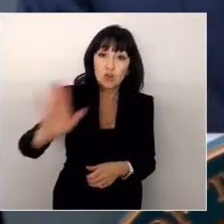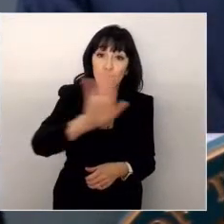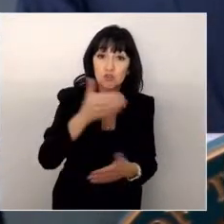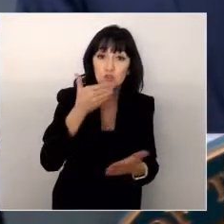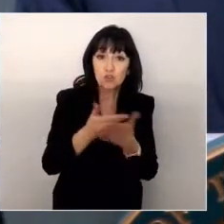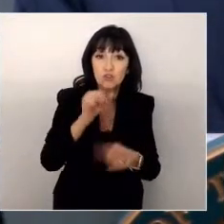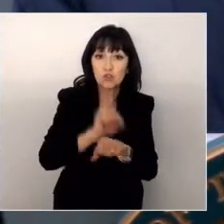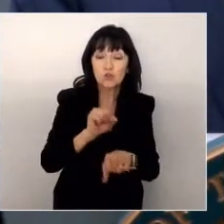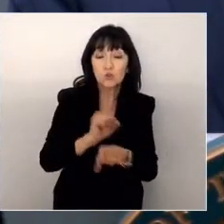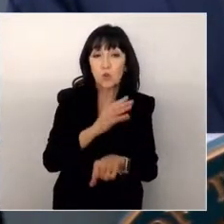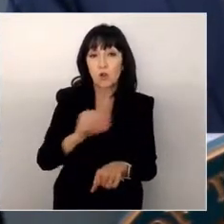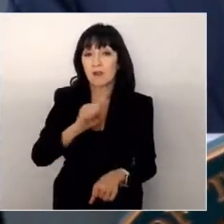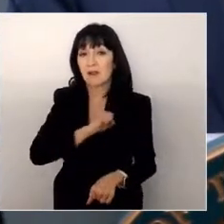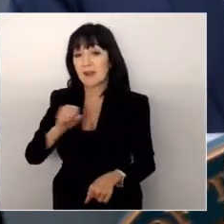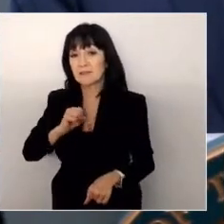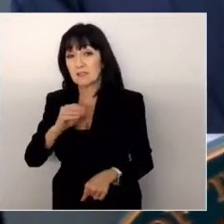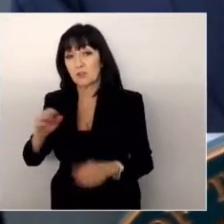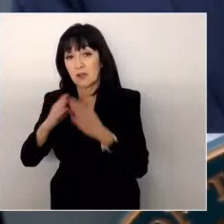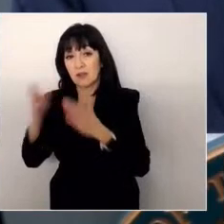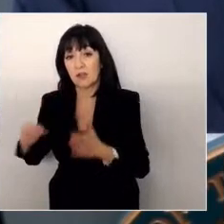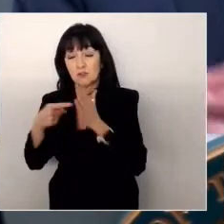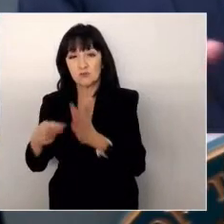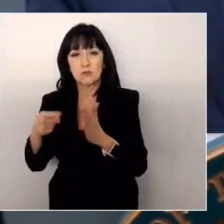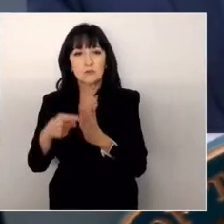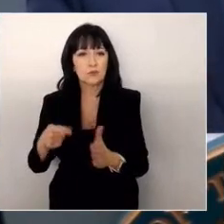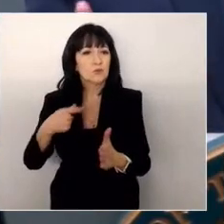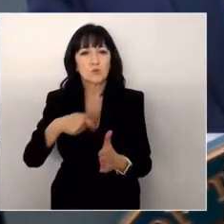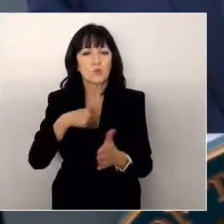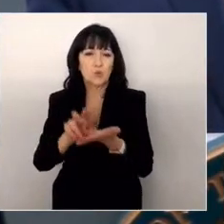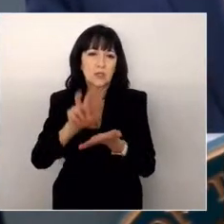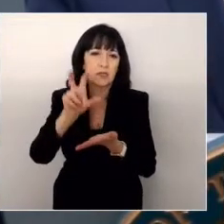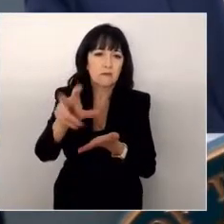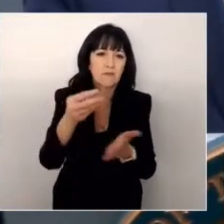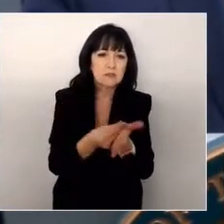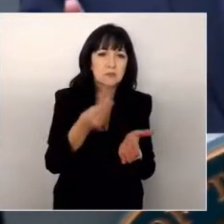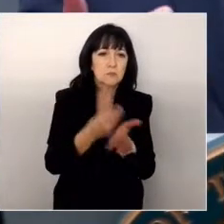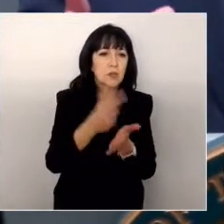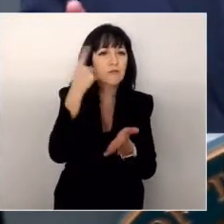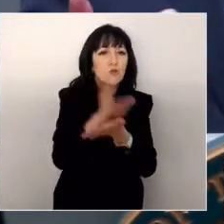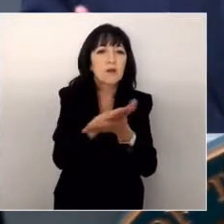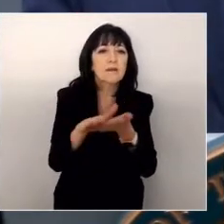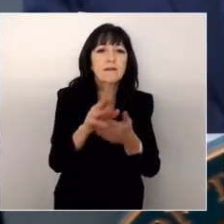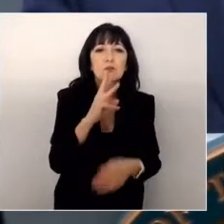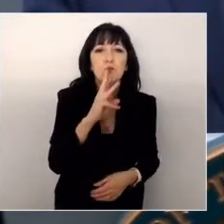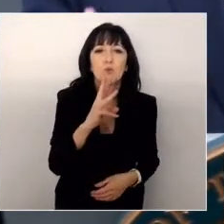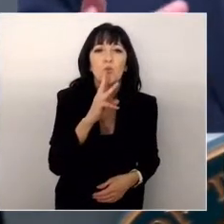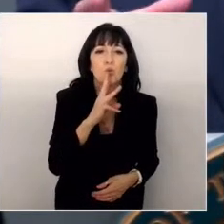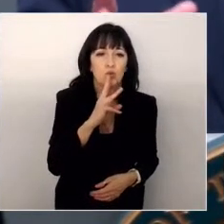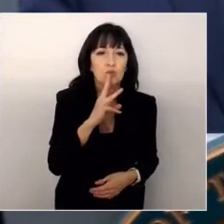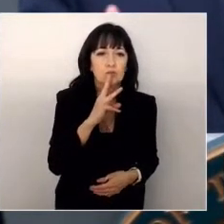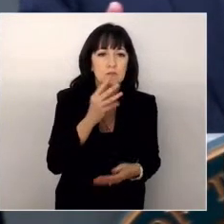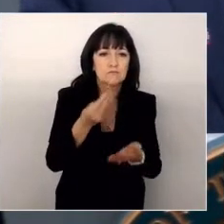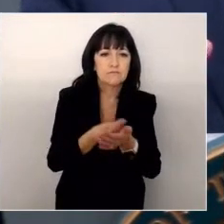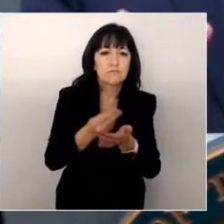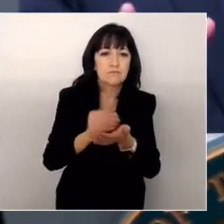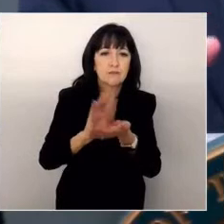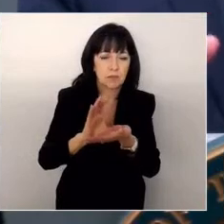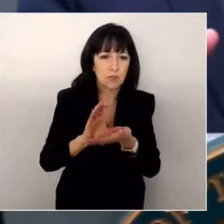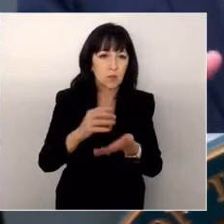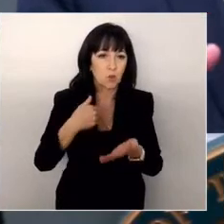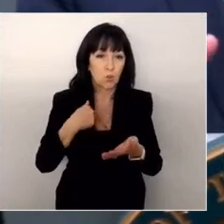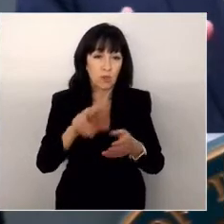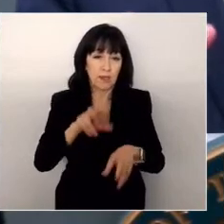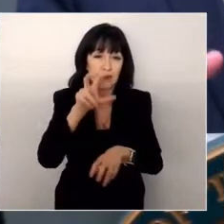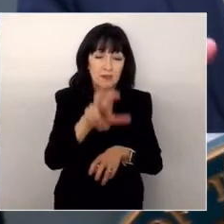we created the Clean Water Trust Fund. With federal support, we'll be investing more than $400